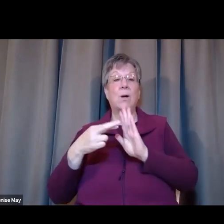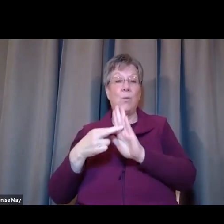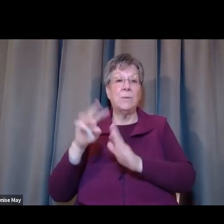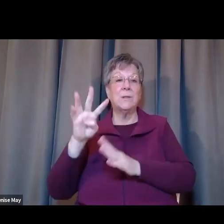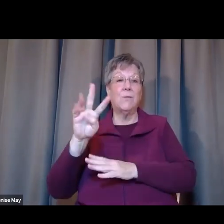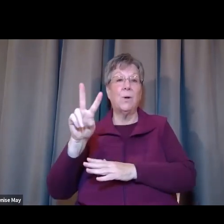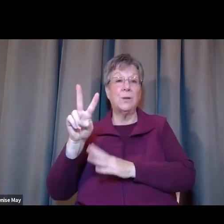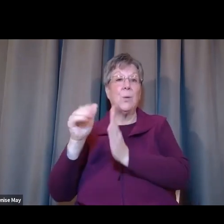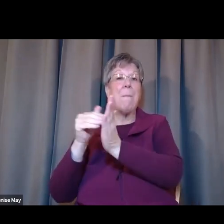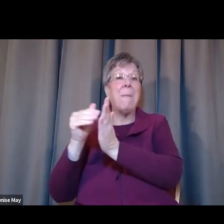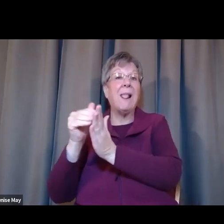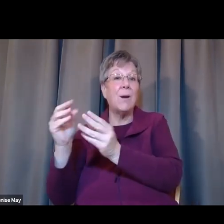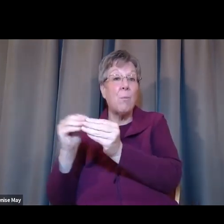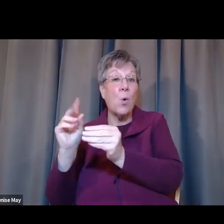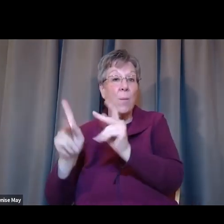the other half.